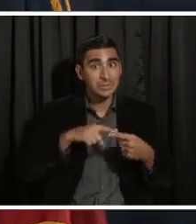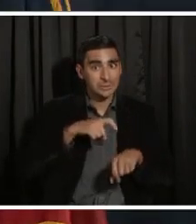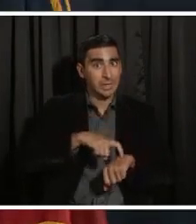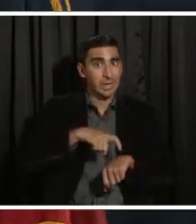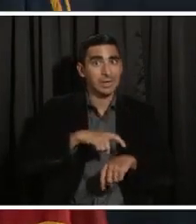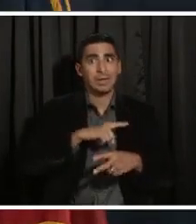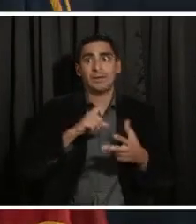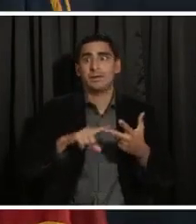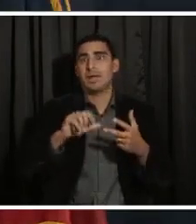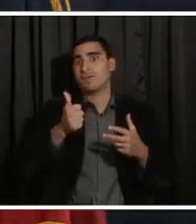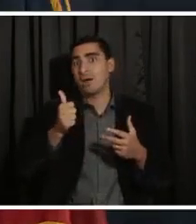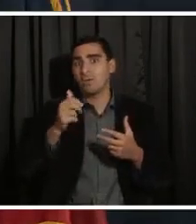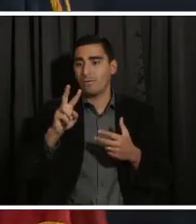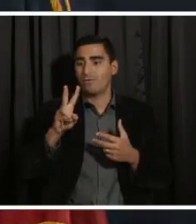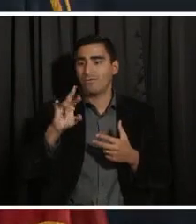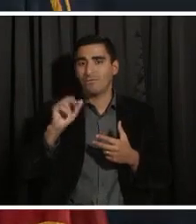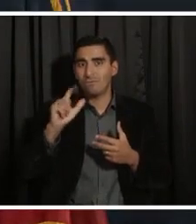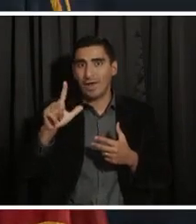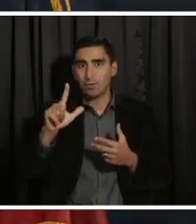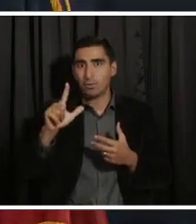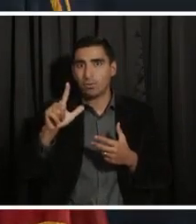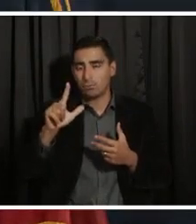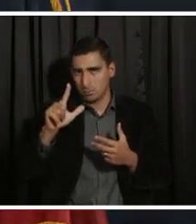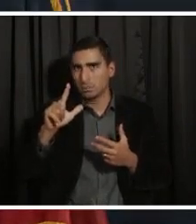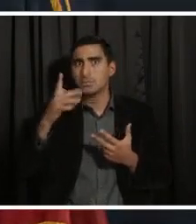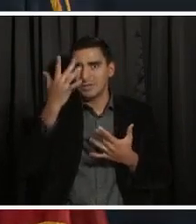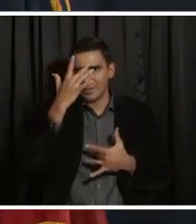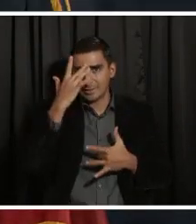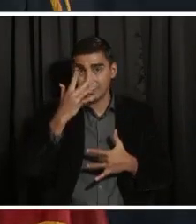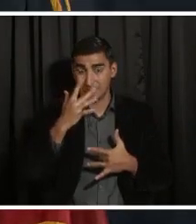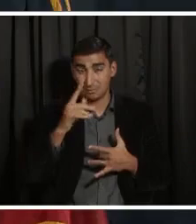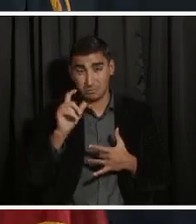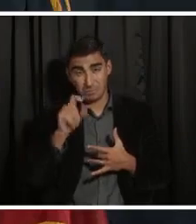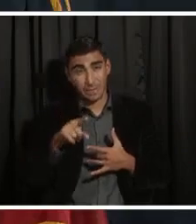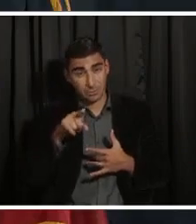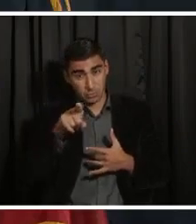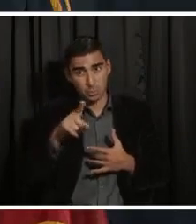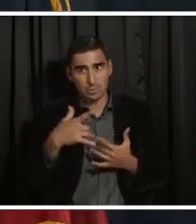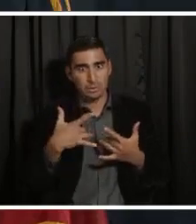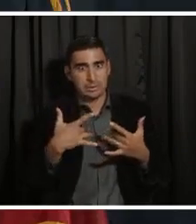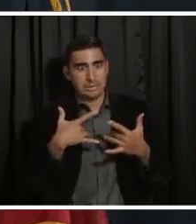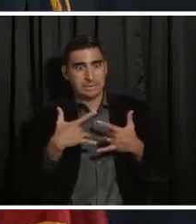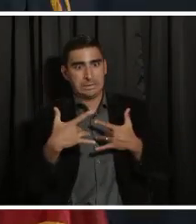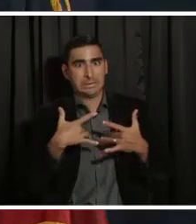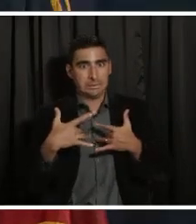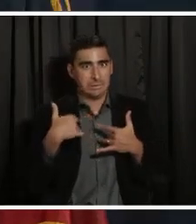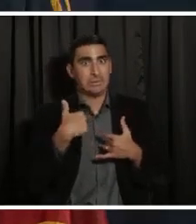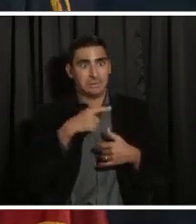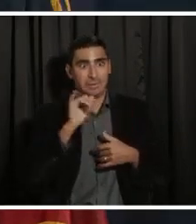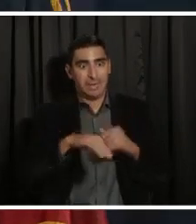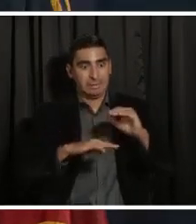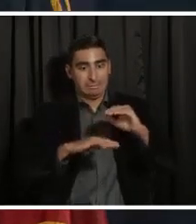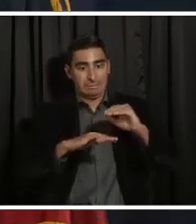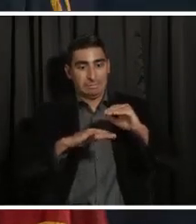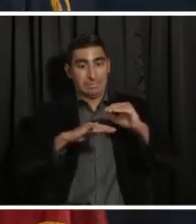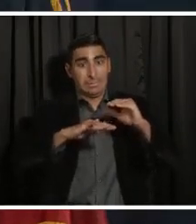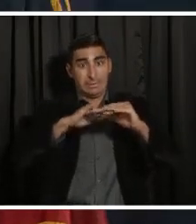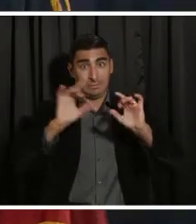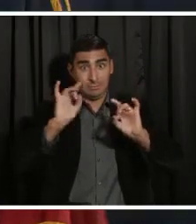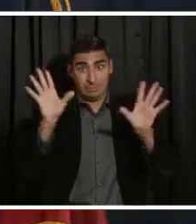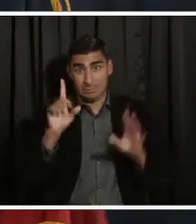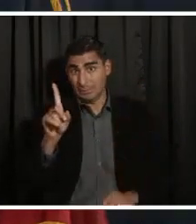for ICU beds and patients. How concerned are you that we're heading toward a critical situation in this state right